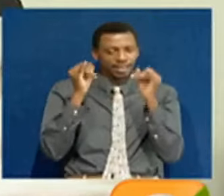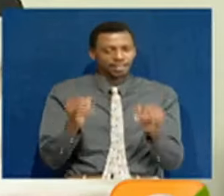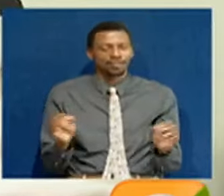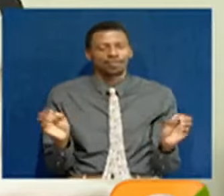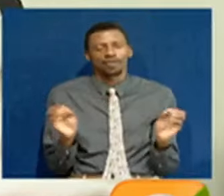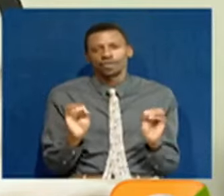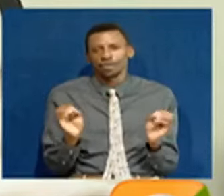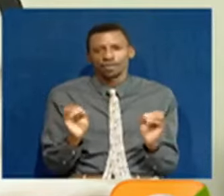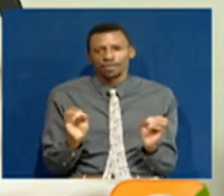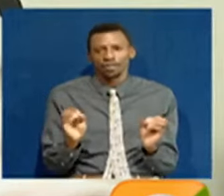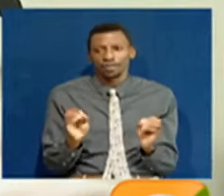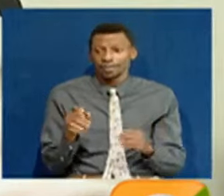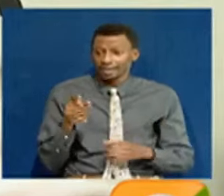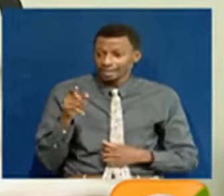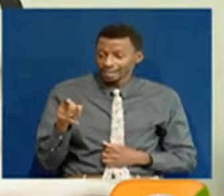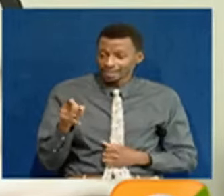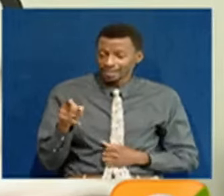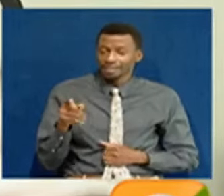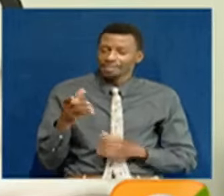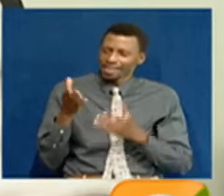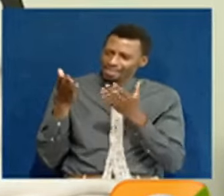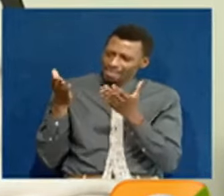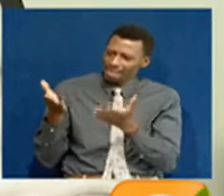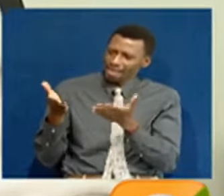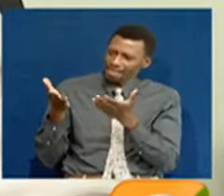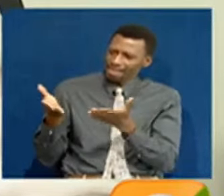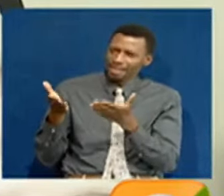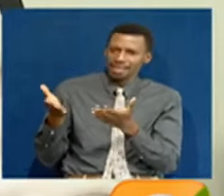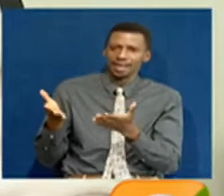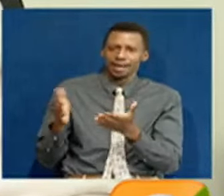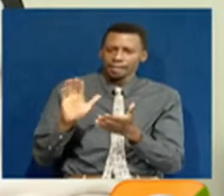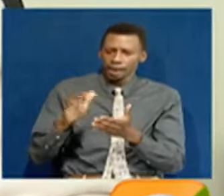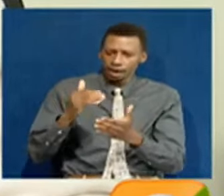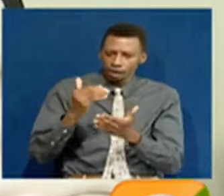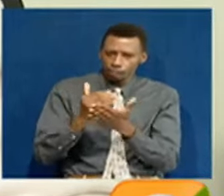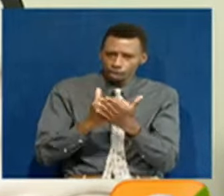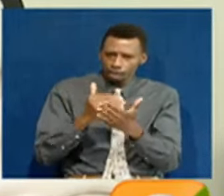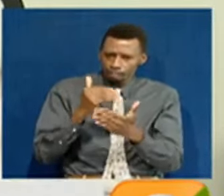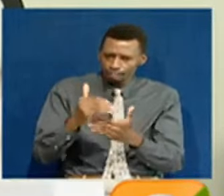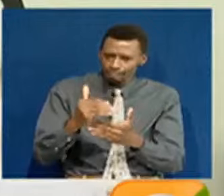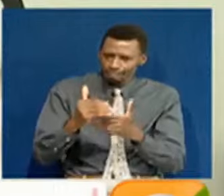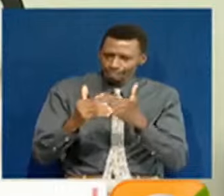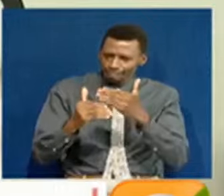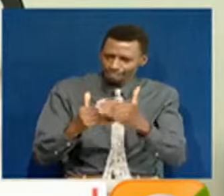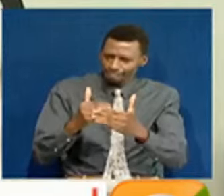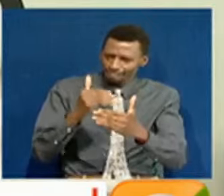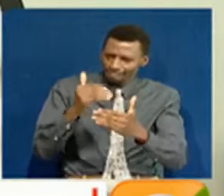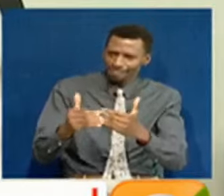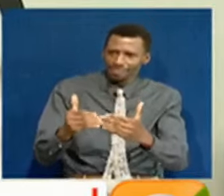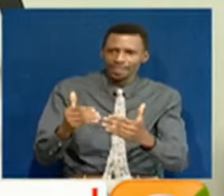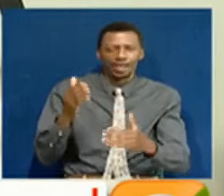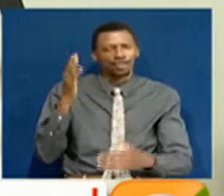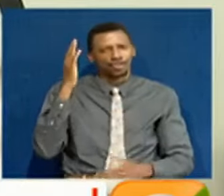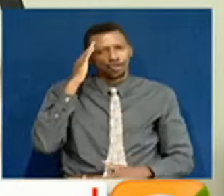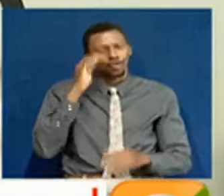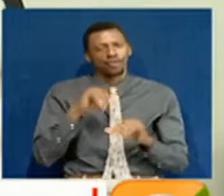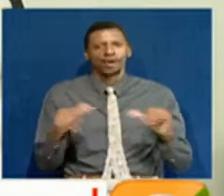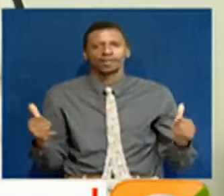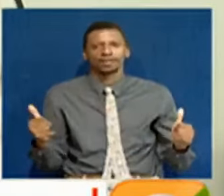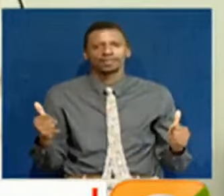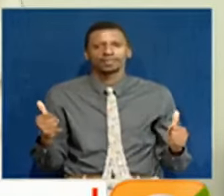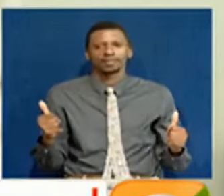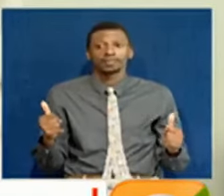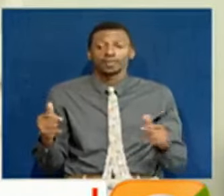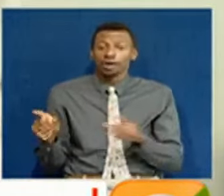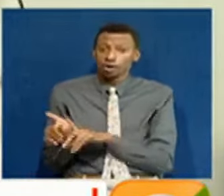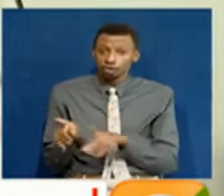okay? Mpox has been endemic. The sequence of Mpox is known. The immune response to Mpox is known, isn't it? And